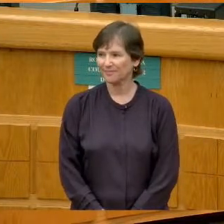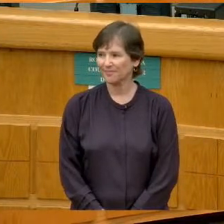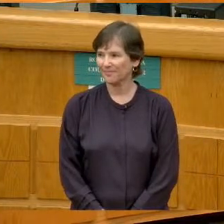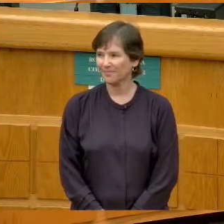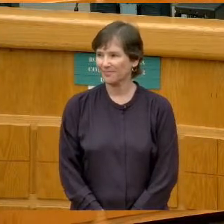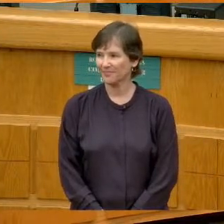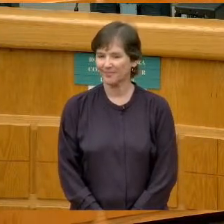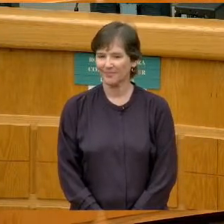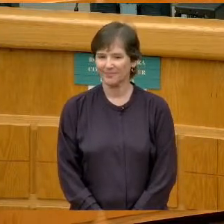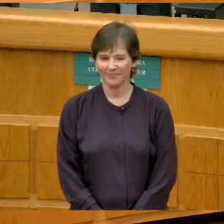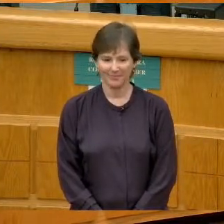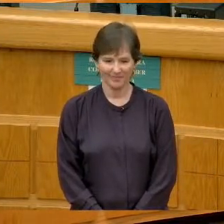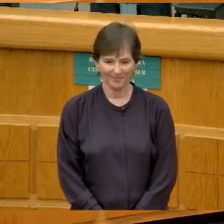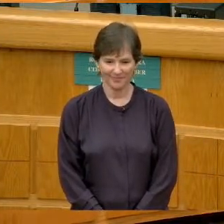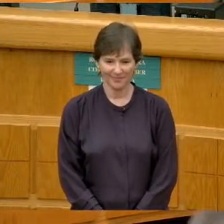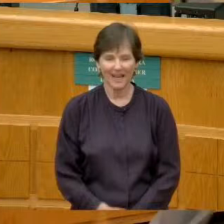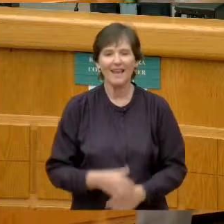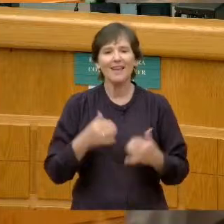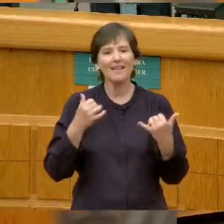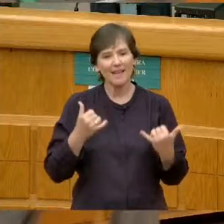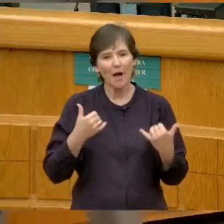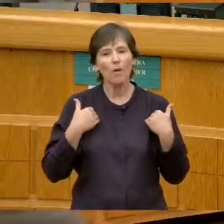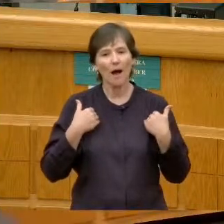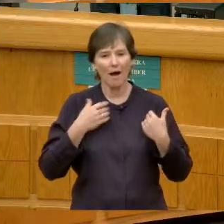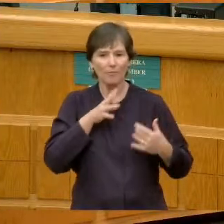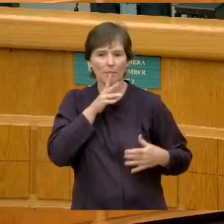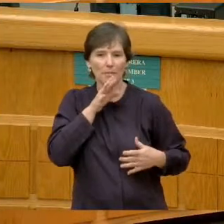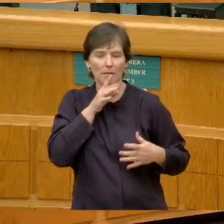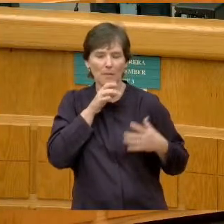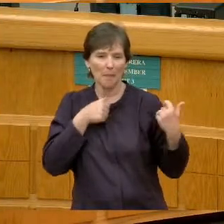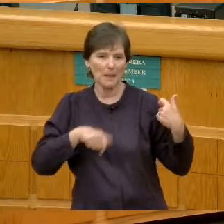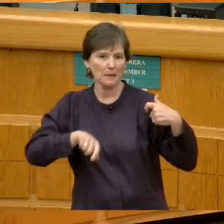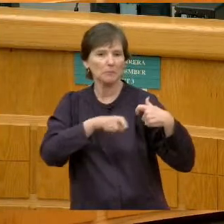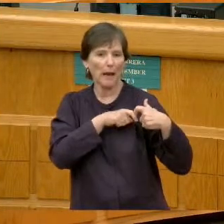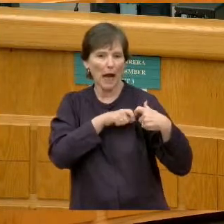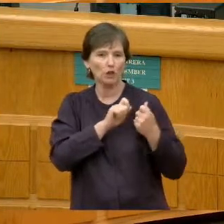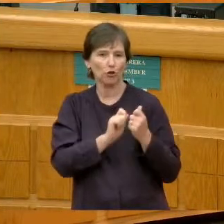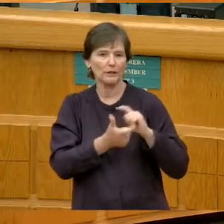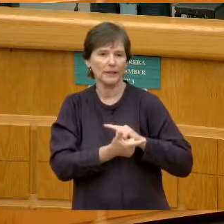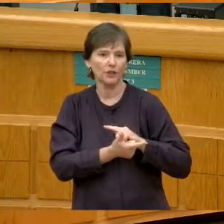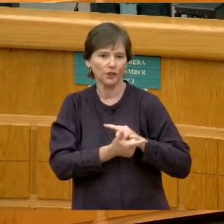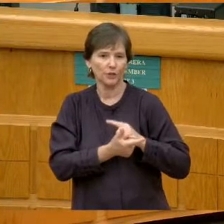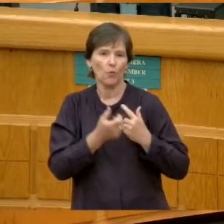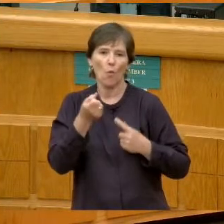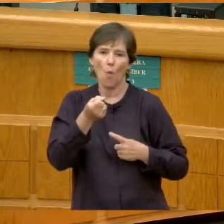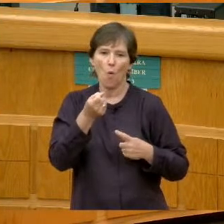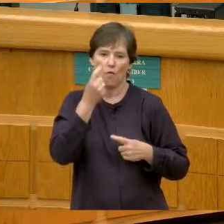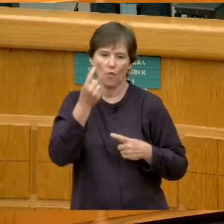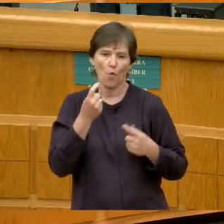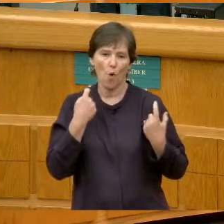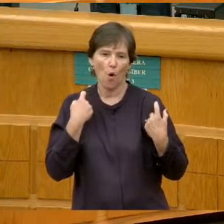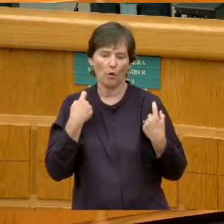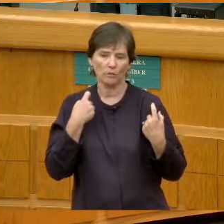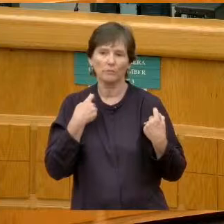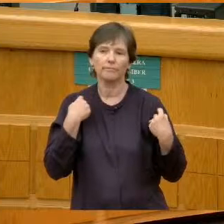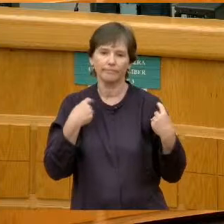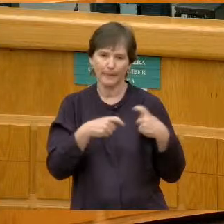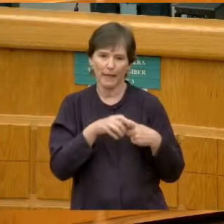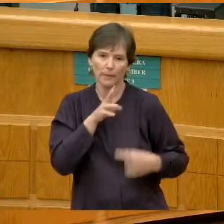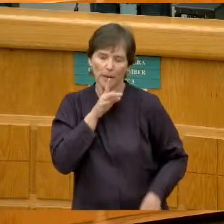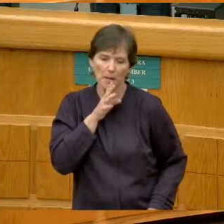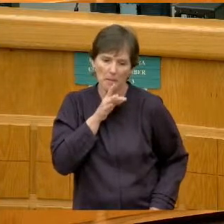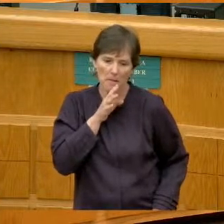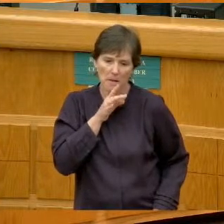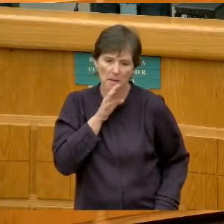El día de hoy les quiero hablar sobre la toma de especímenes que estamos haciendo para mejorar el número de pruebas. Siempre y cuando haya suficientes recursos, se les va a